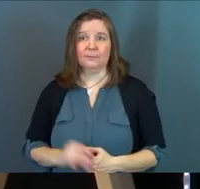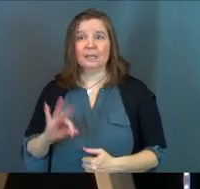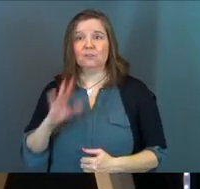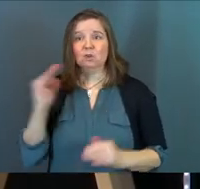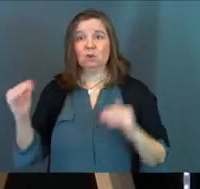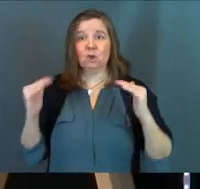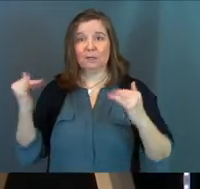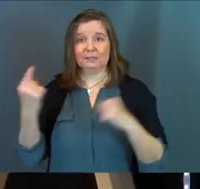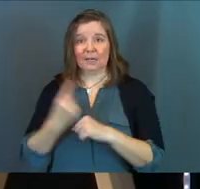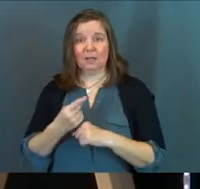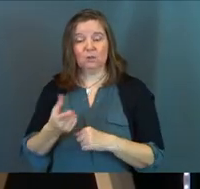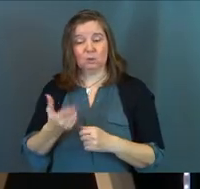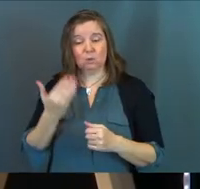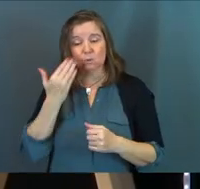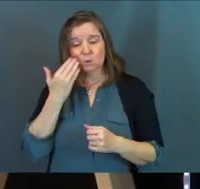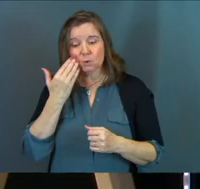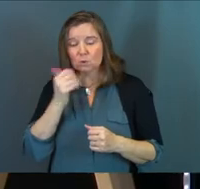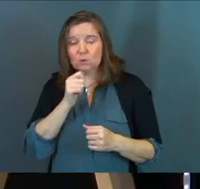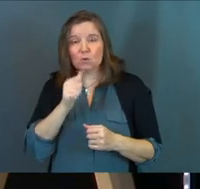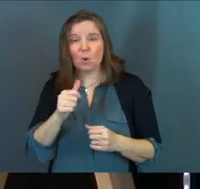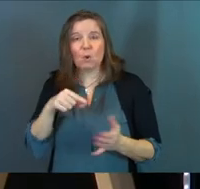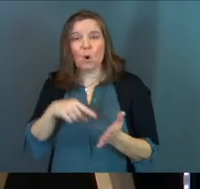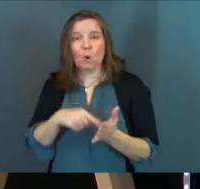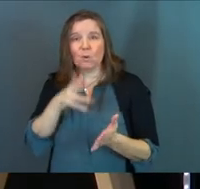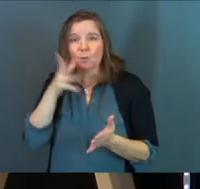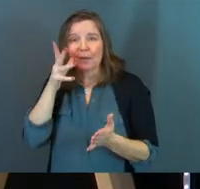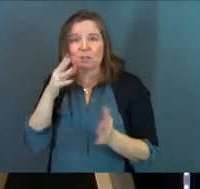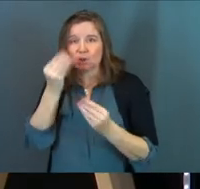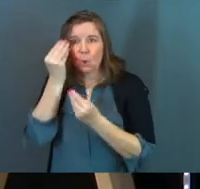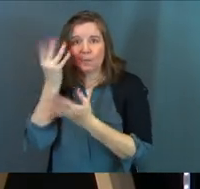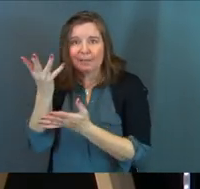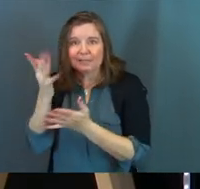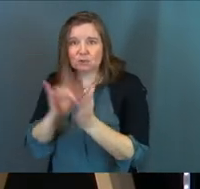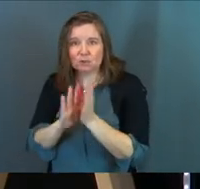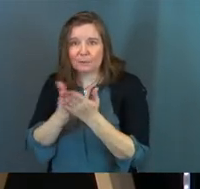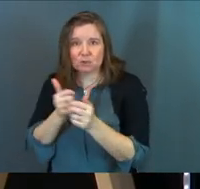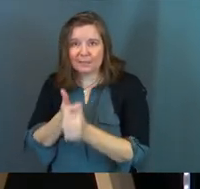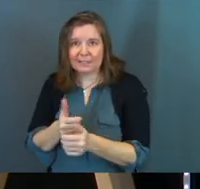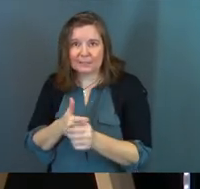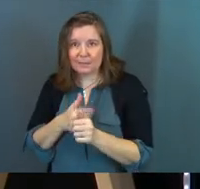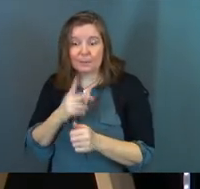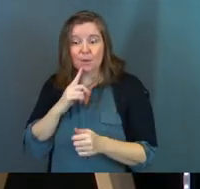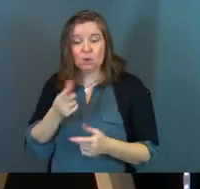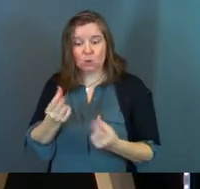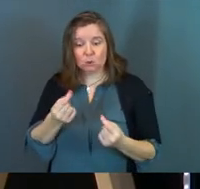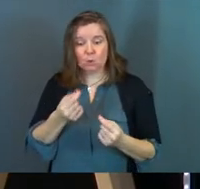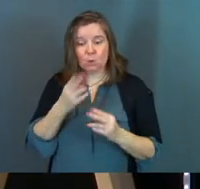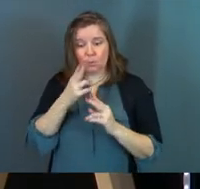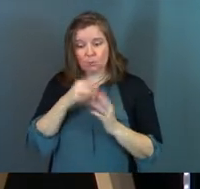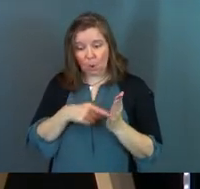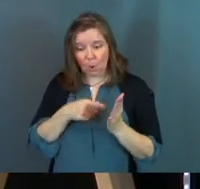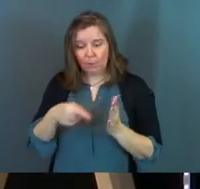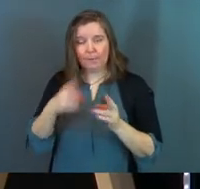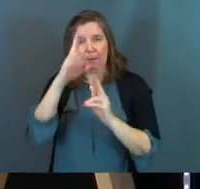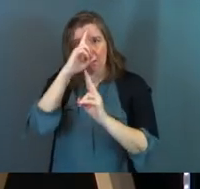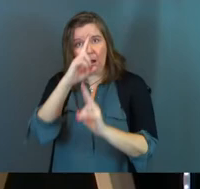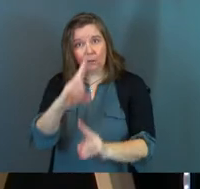If you're an adult today, you no longer owe your parents obedience, scripturally speaking, but you do owe them